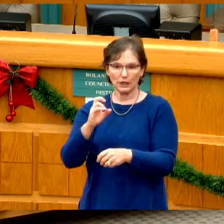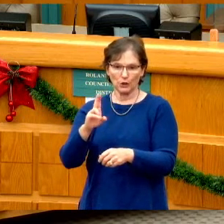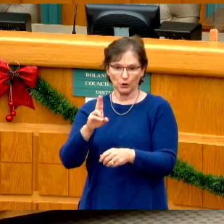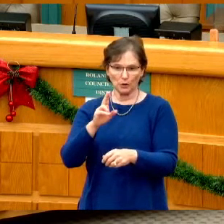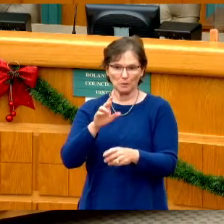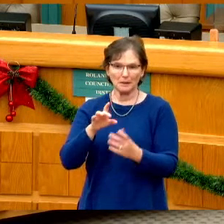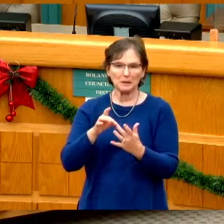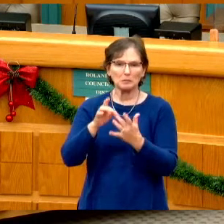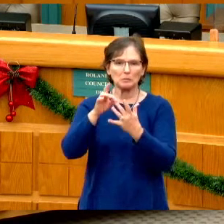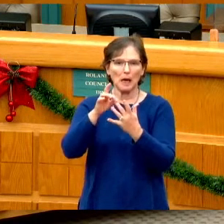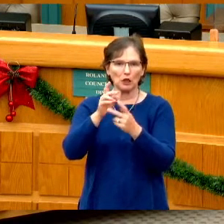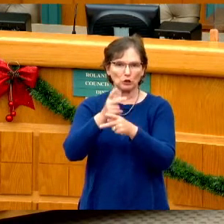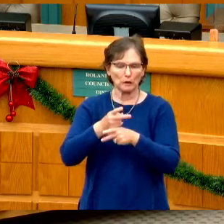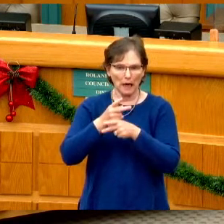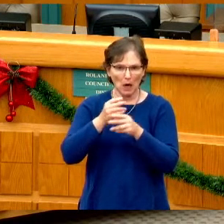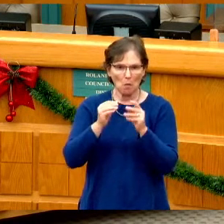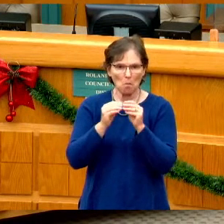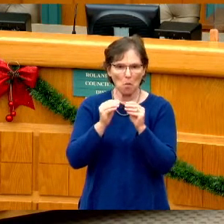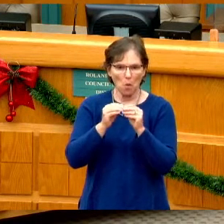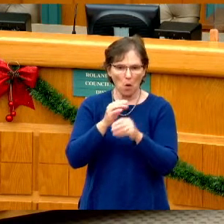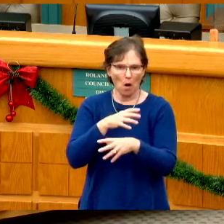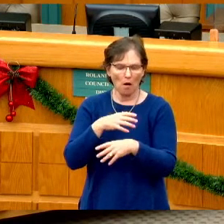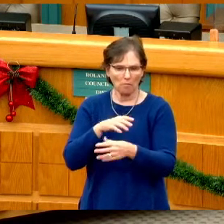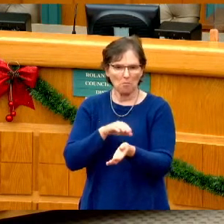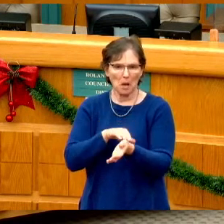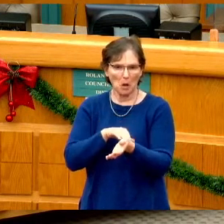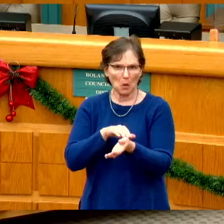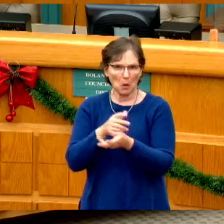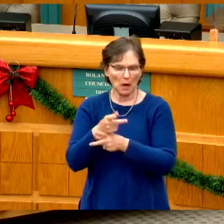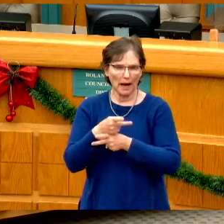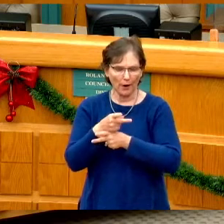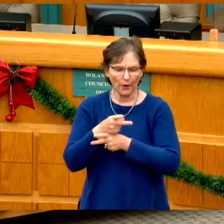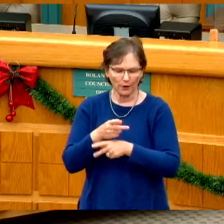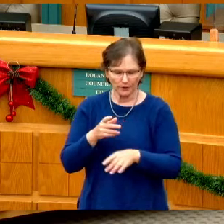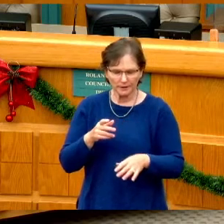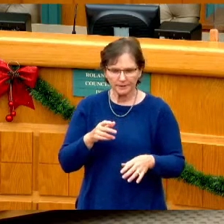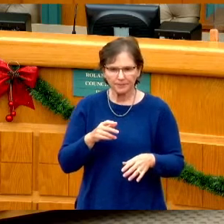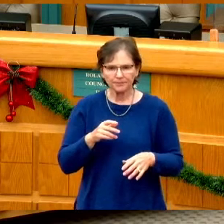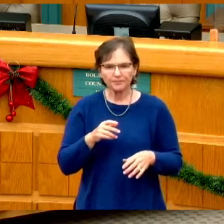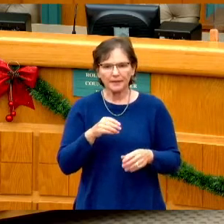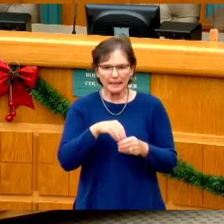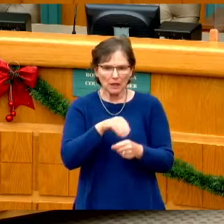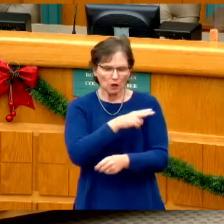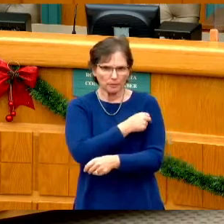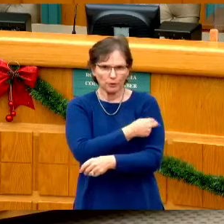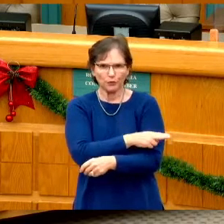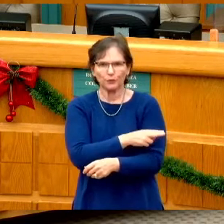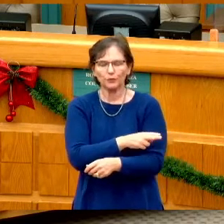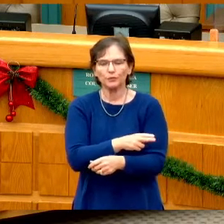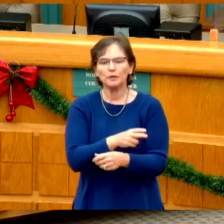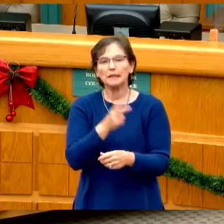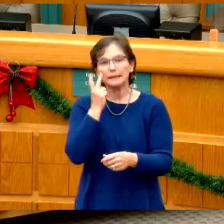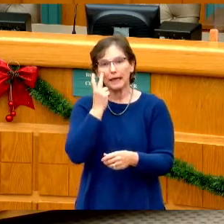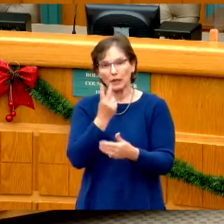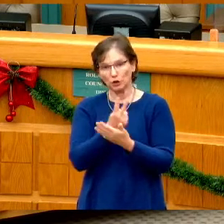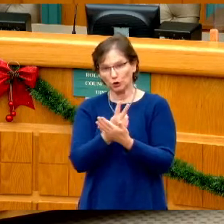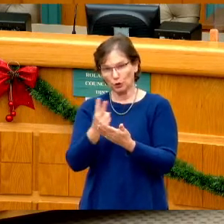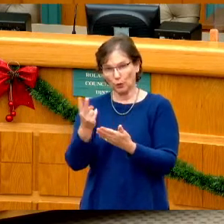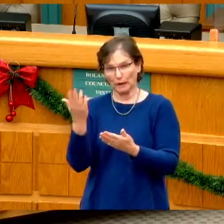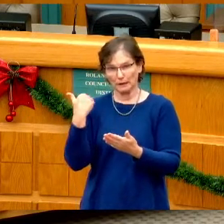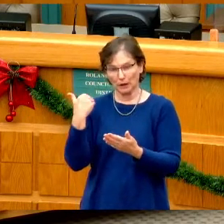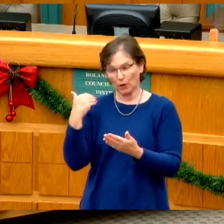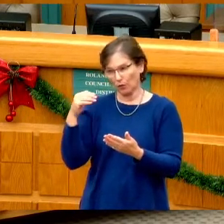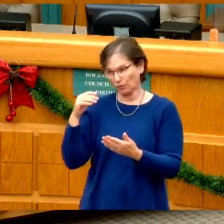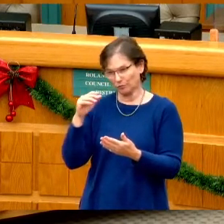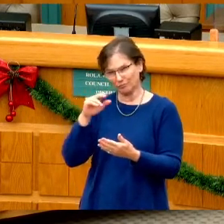need more attention than just the regular hospitalized patients. So if you look at 2 weeks ago on November 25th on the